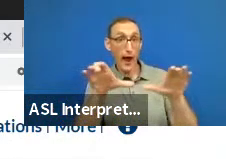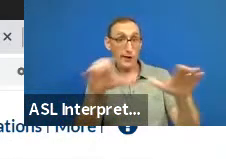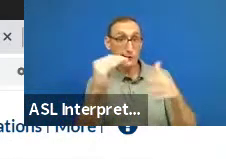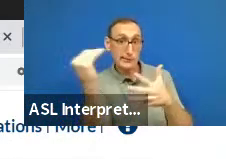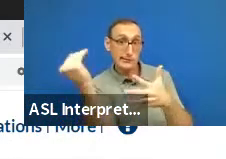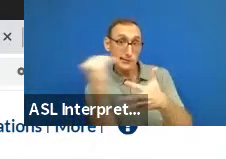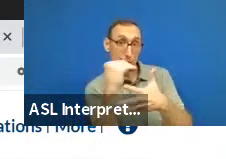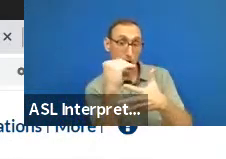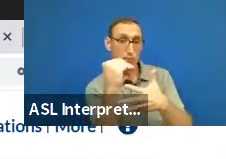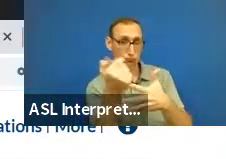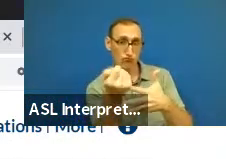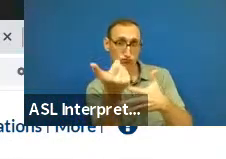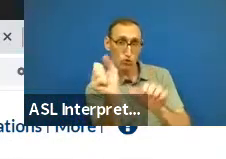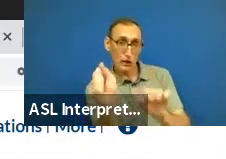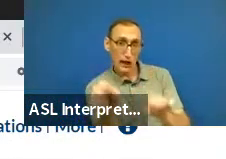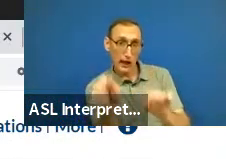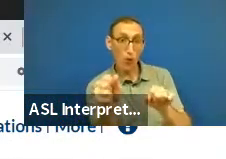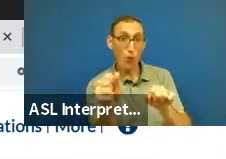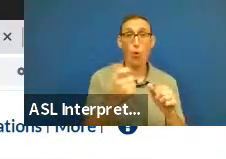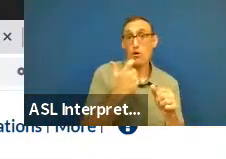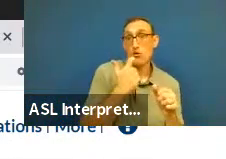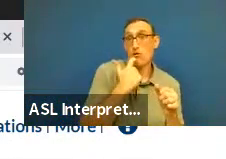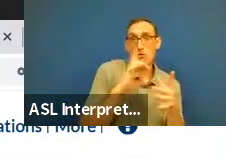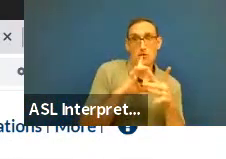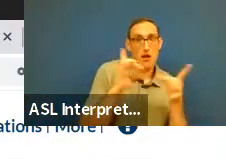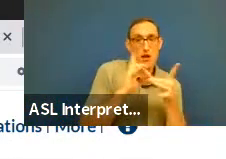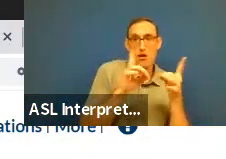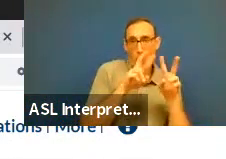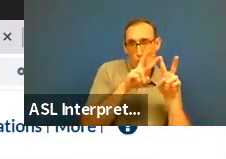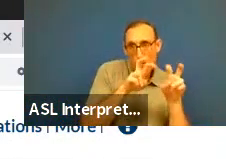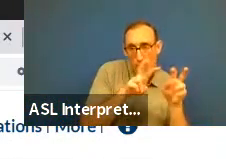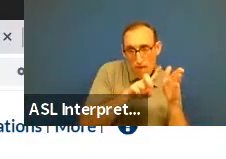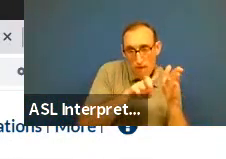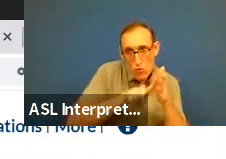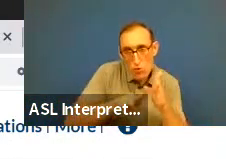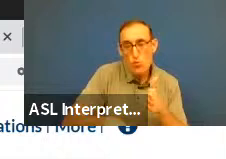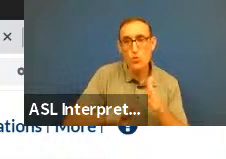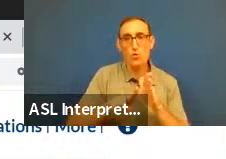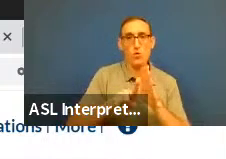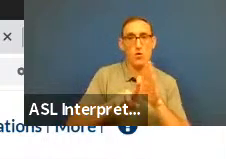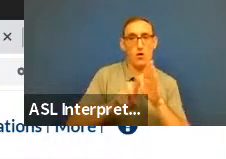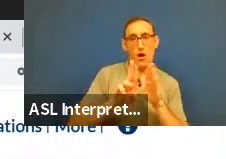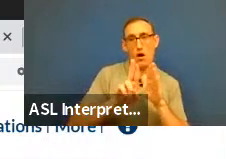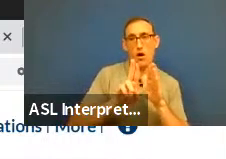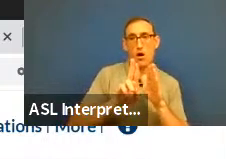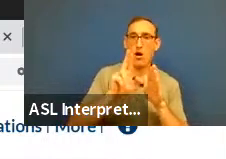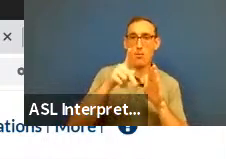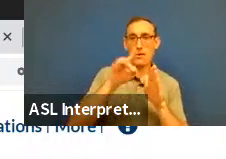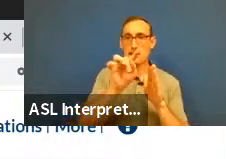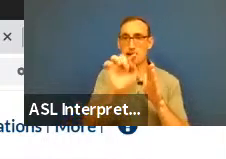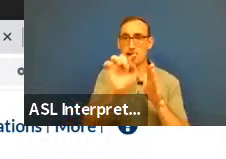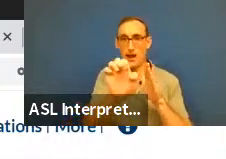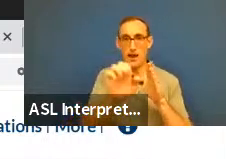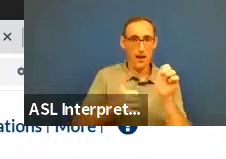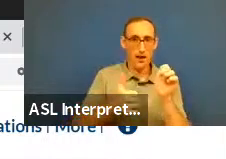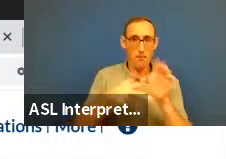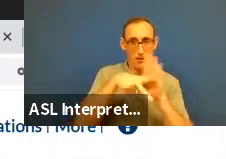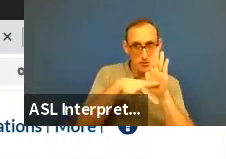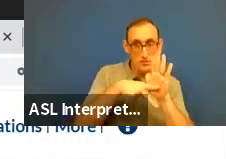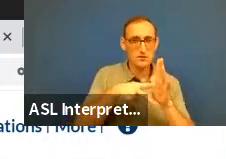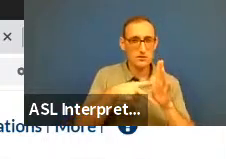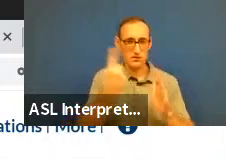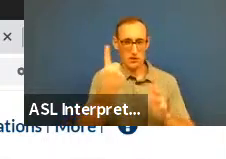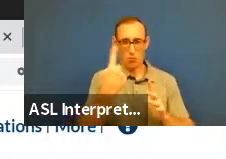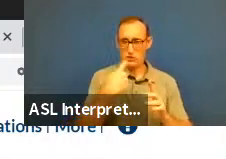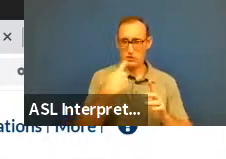say review and update policies, or I think someone said something earlier about